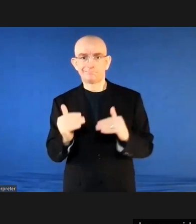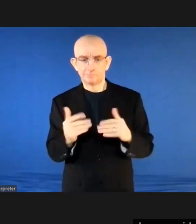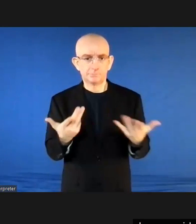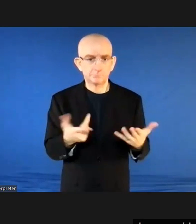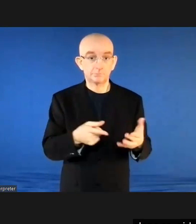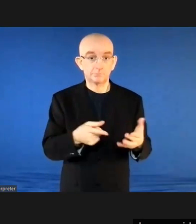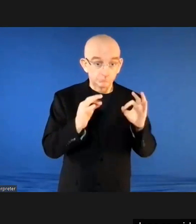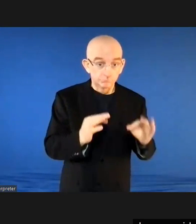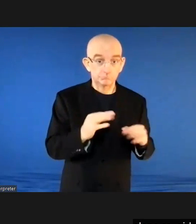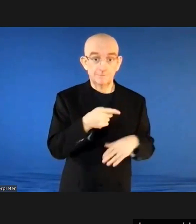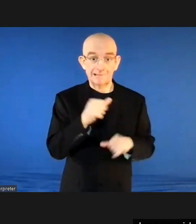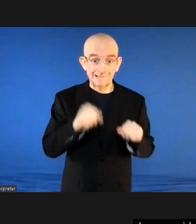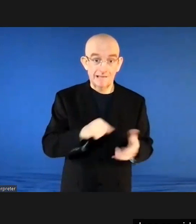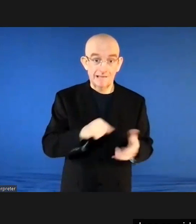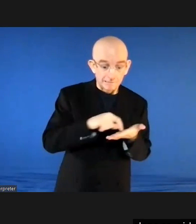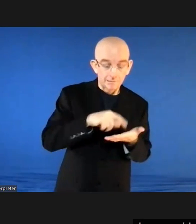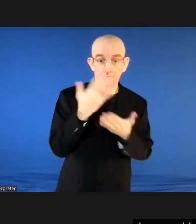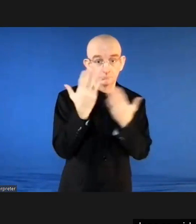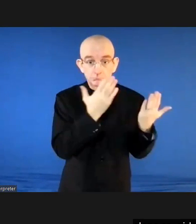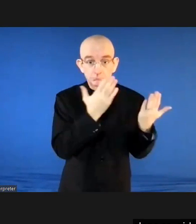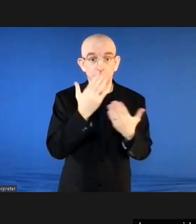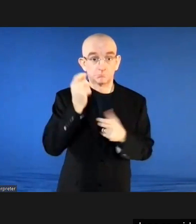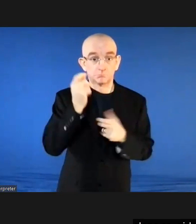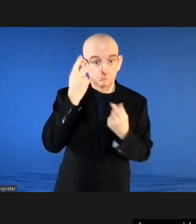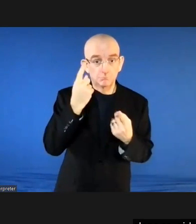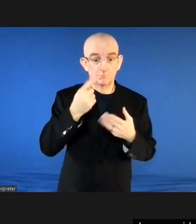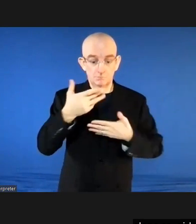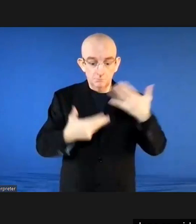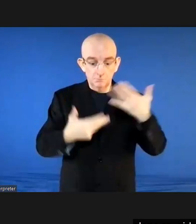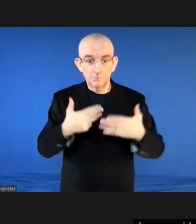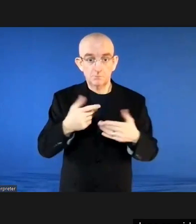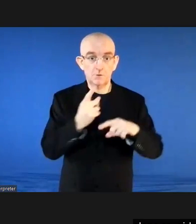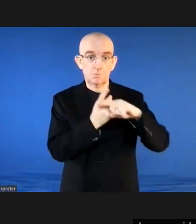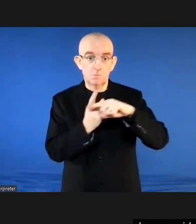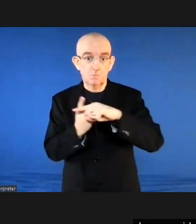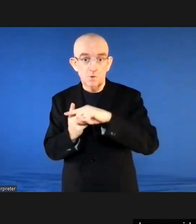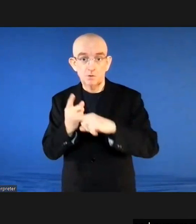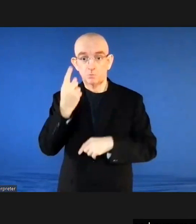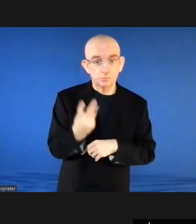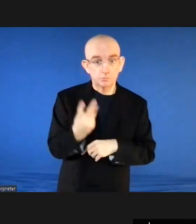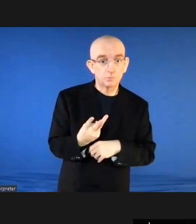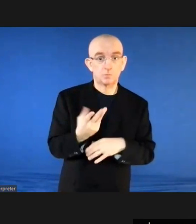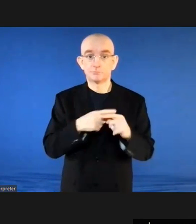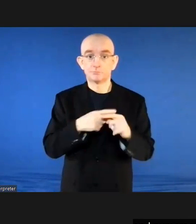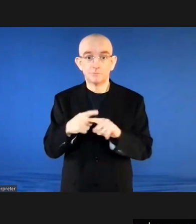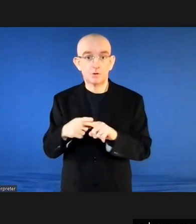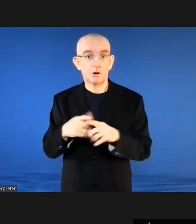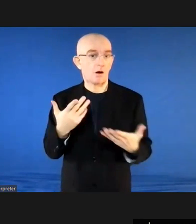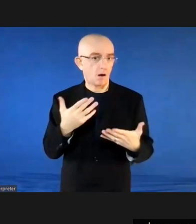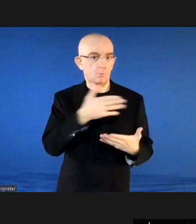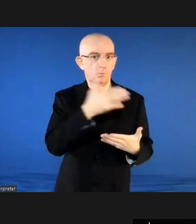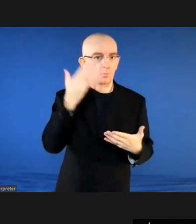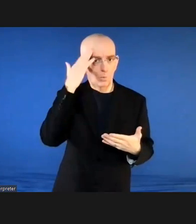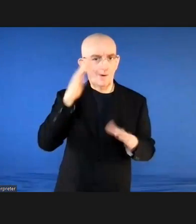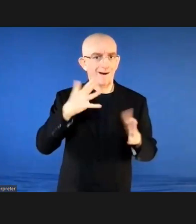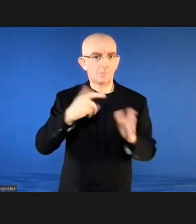disabled girls. So that made the project really think about how best they can support those children. So the collection